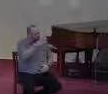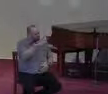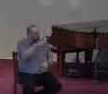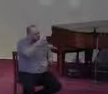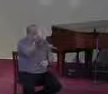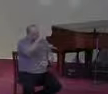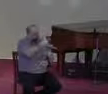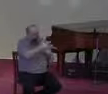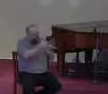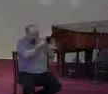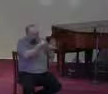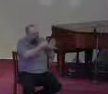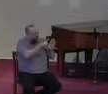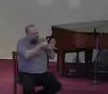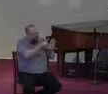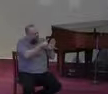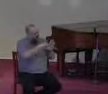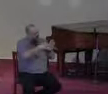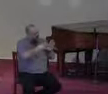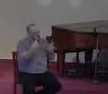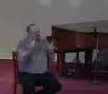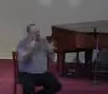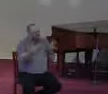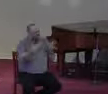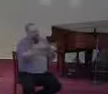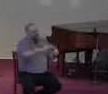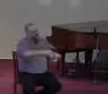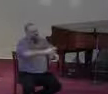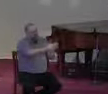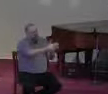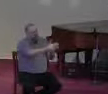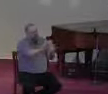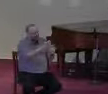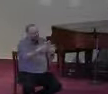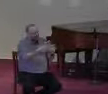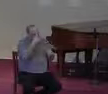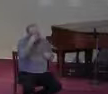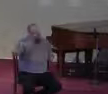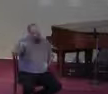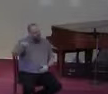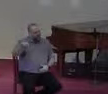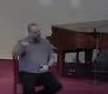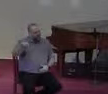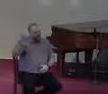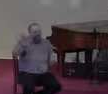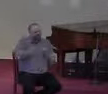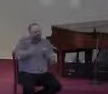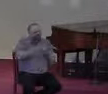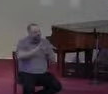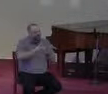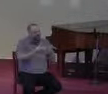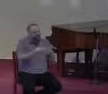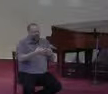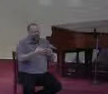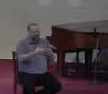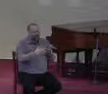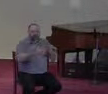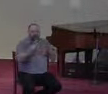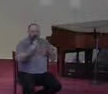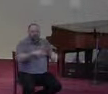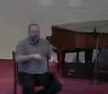Jesus. Figured you might want to drop everything for them. This is your family. And Jesus